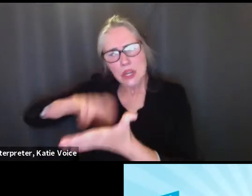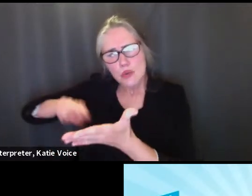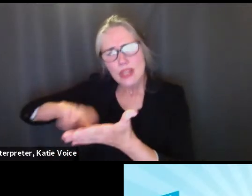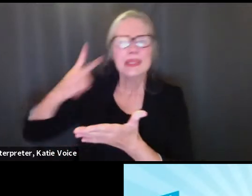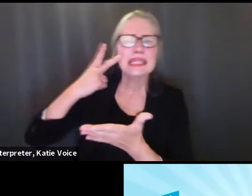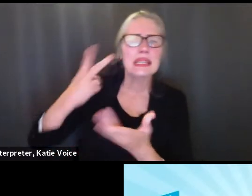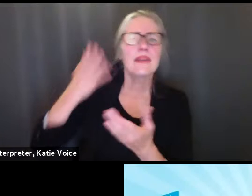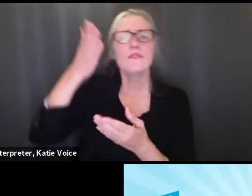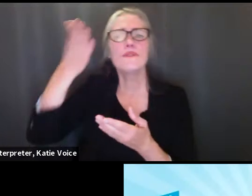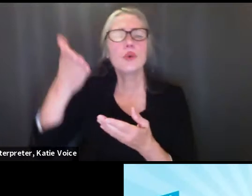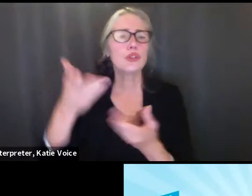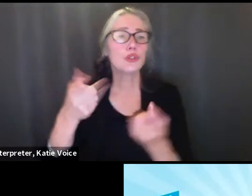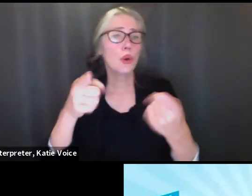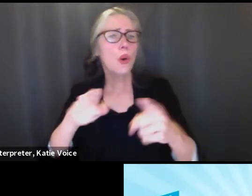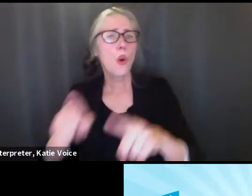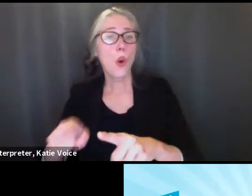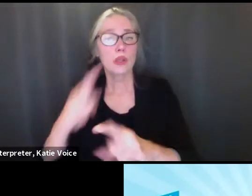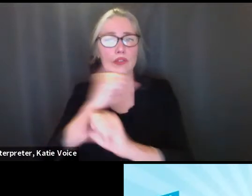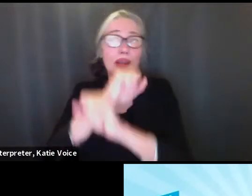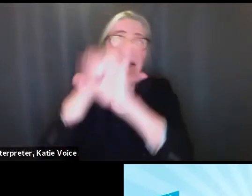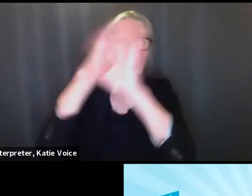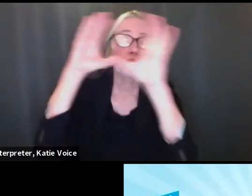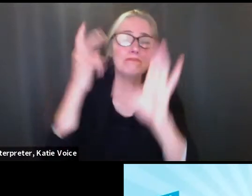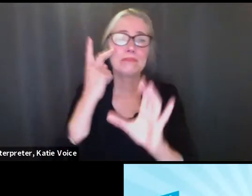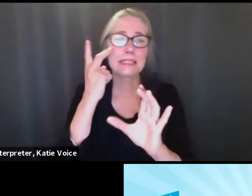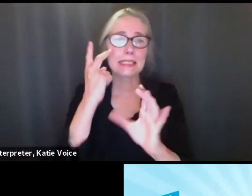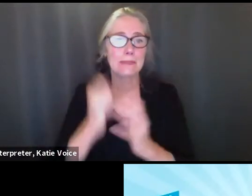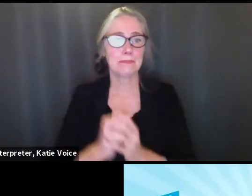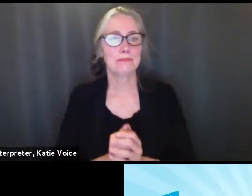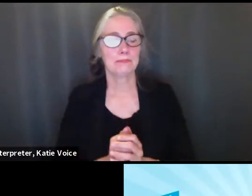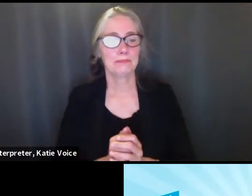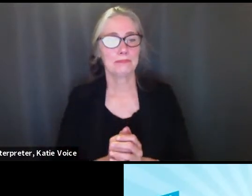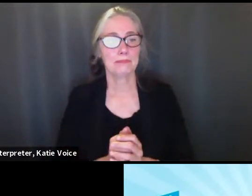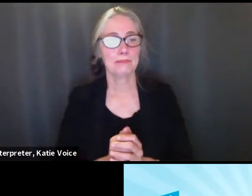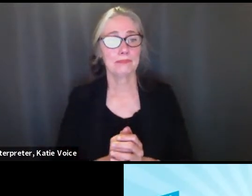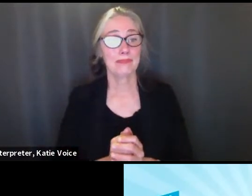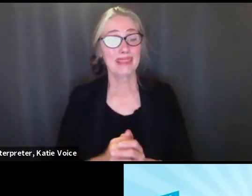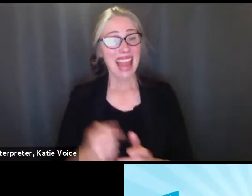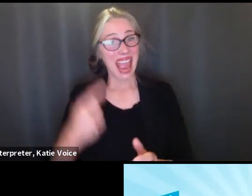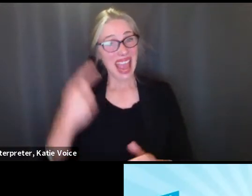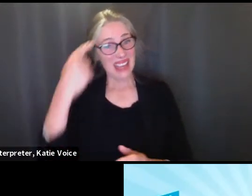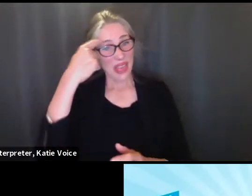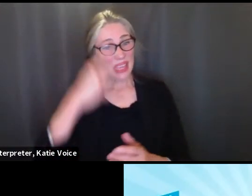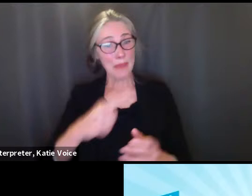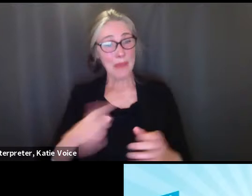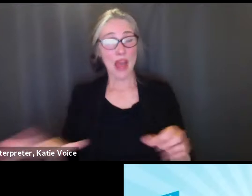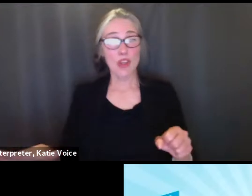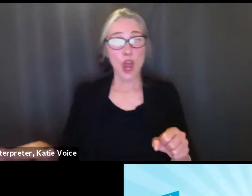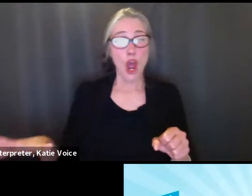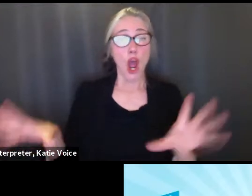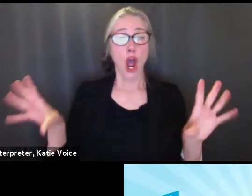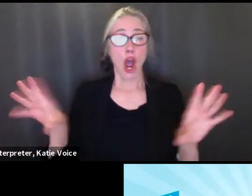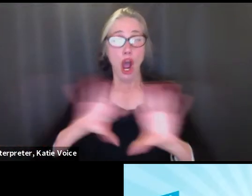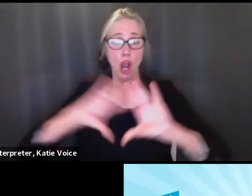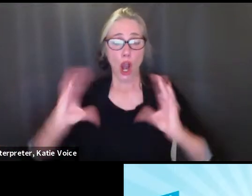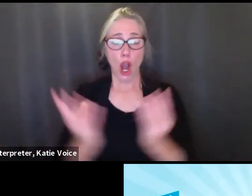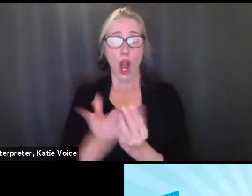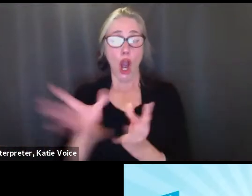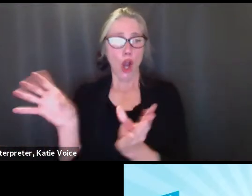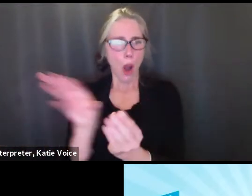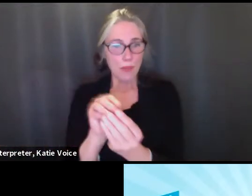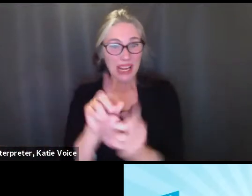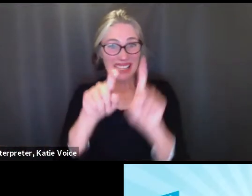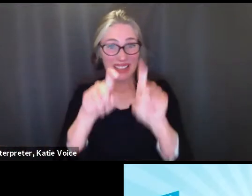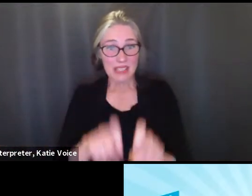for us. And then one thing we are going to be watching for is really, will there be a comprehensive testing program, whether that